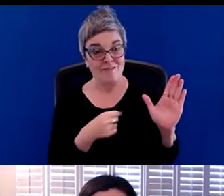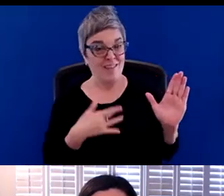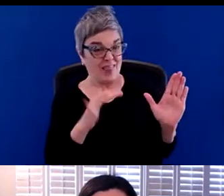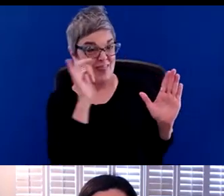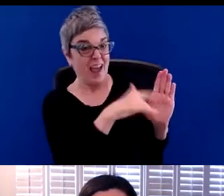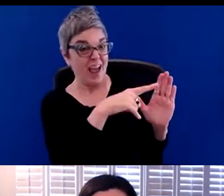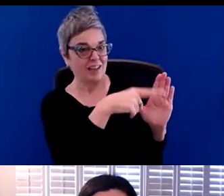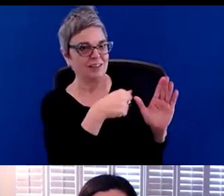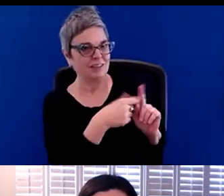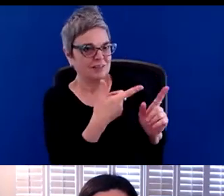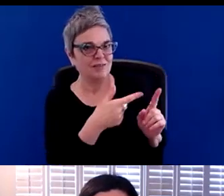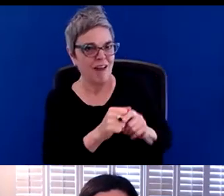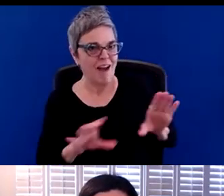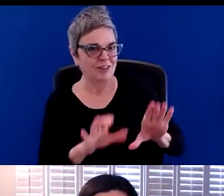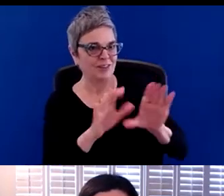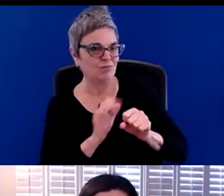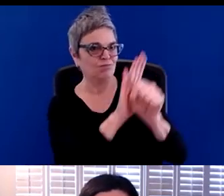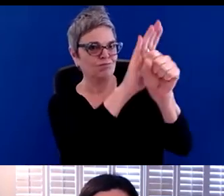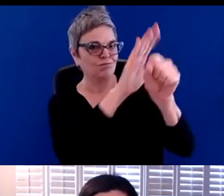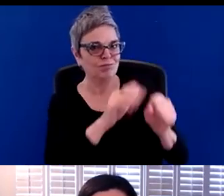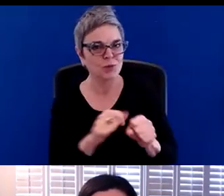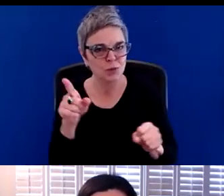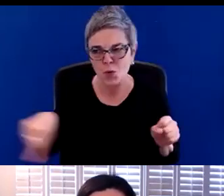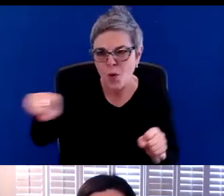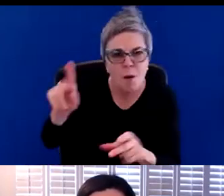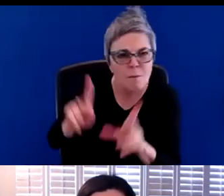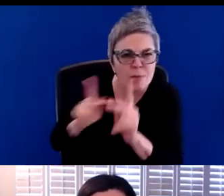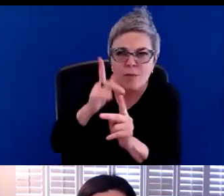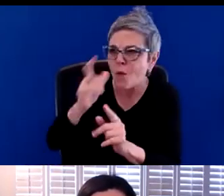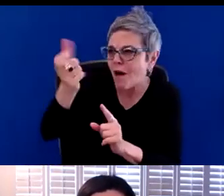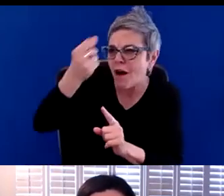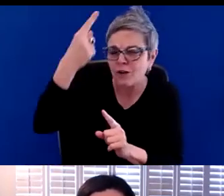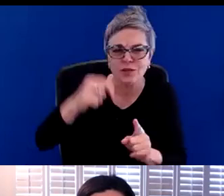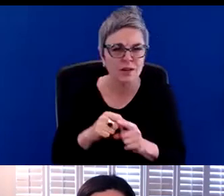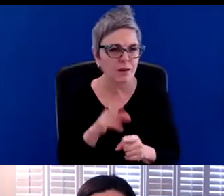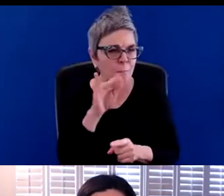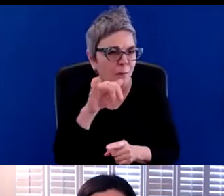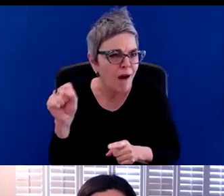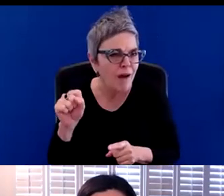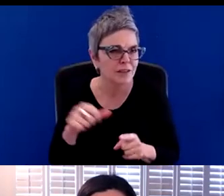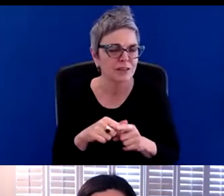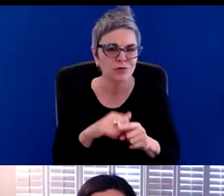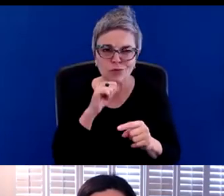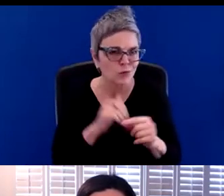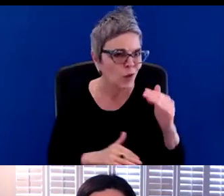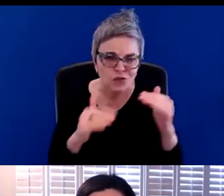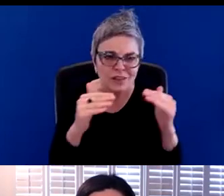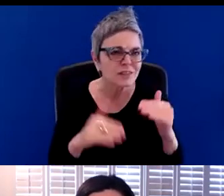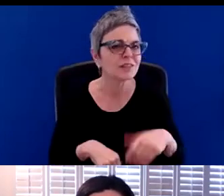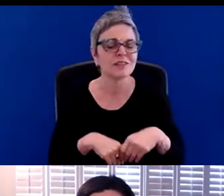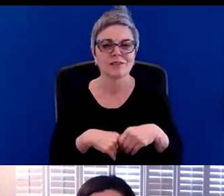get people to understand like that the biases and injustices that exist in technology. And then lastly, I would